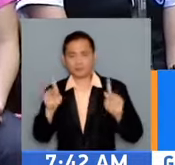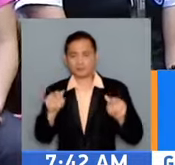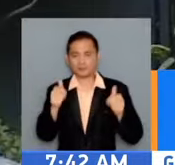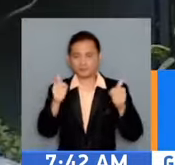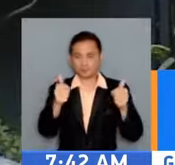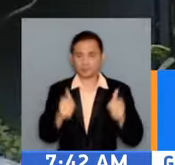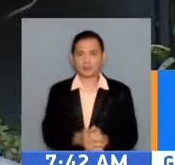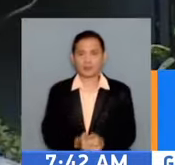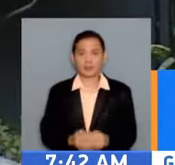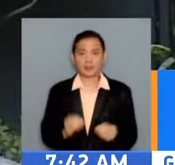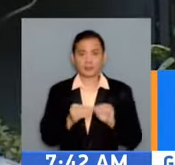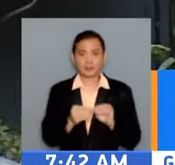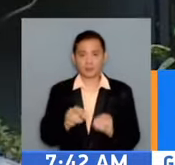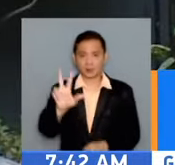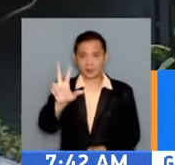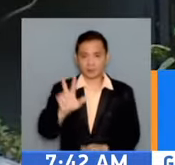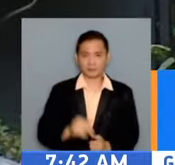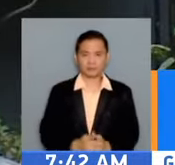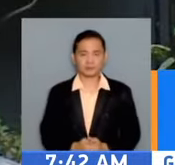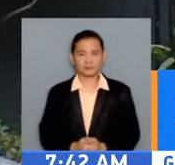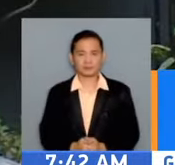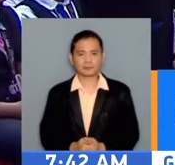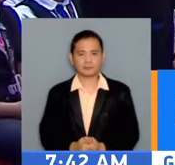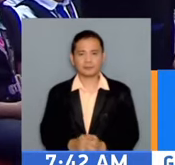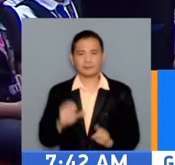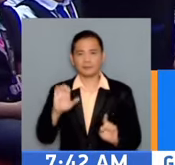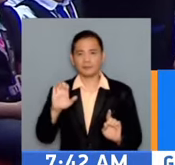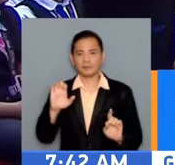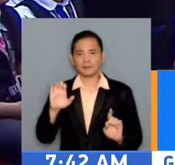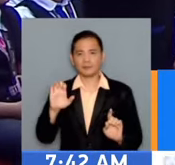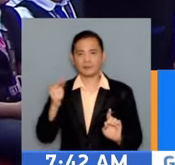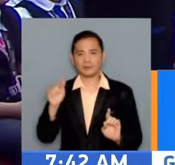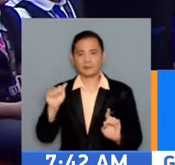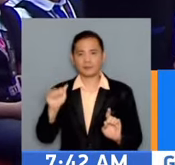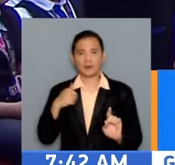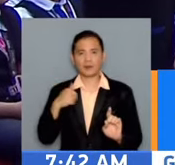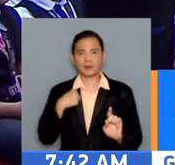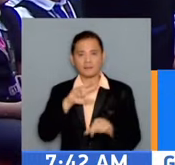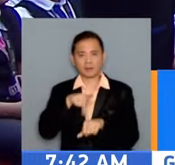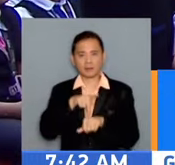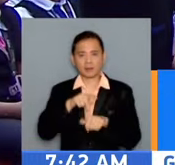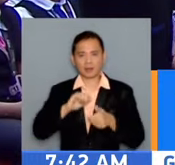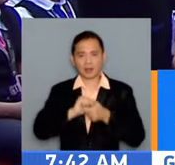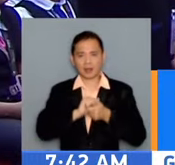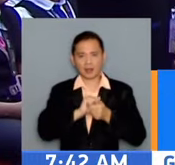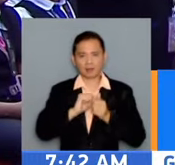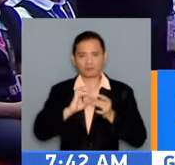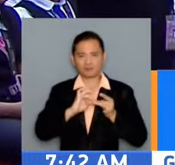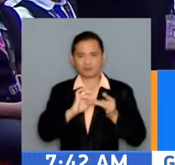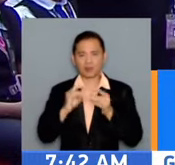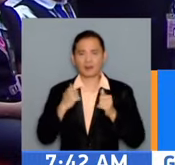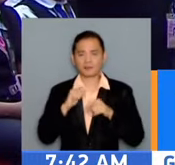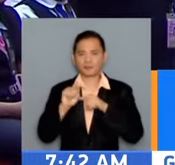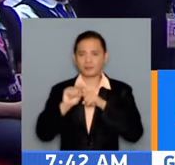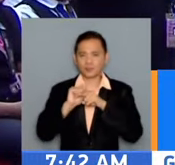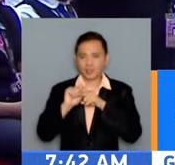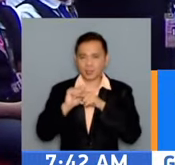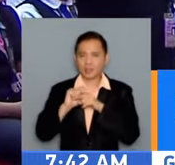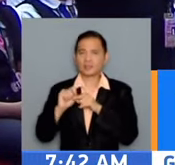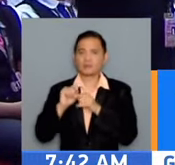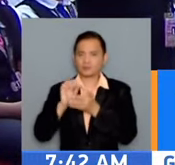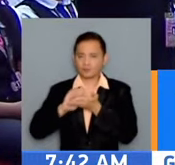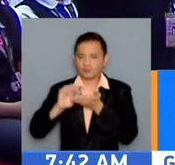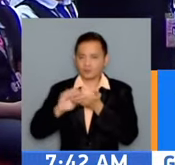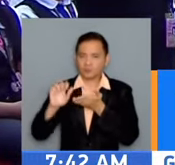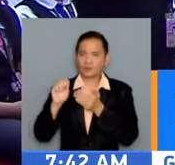this. EDCA is a key pillar of the U.S.-Philippines Alliance which supports combined training exercises and interoperability between